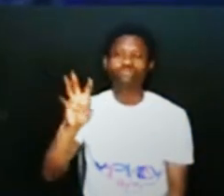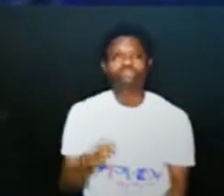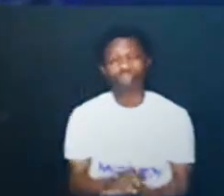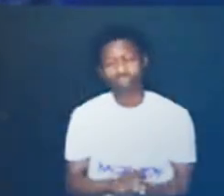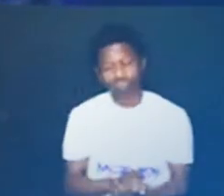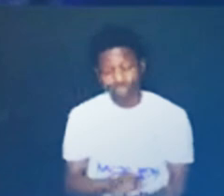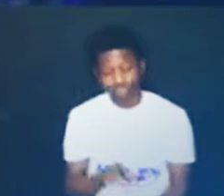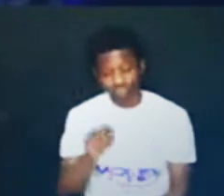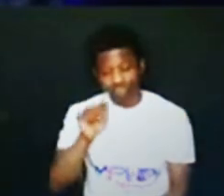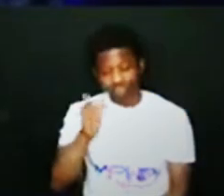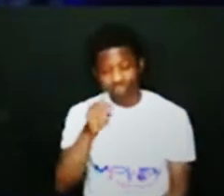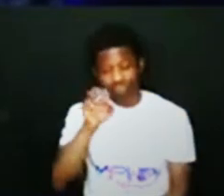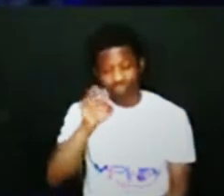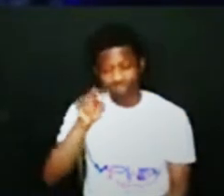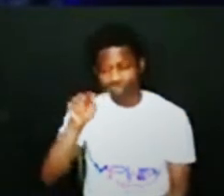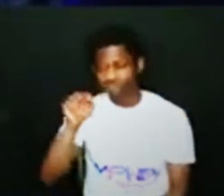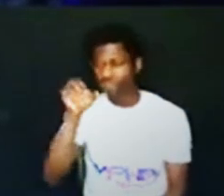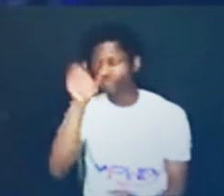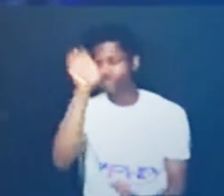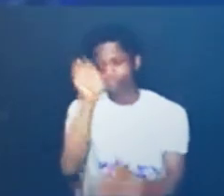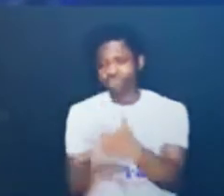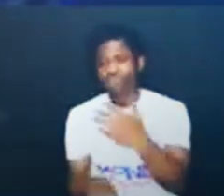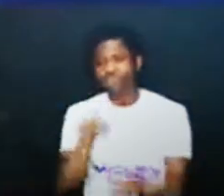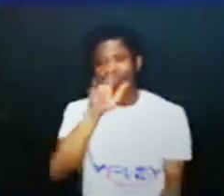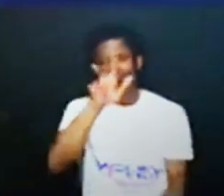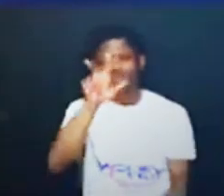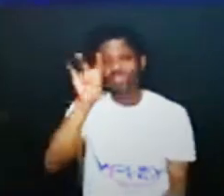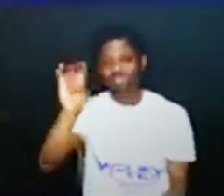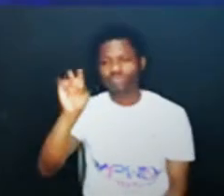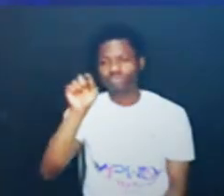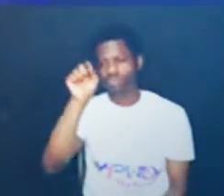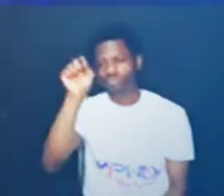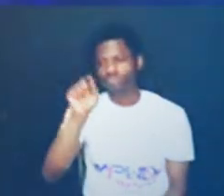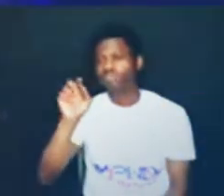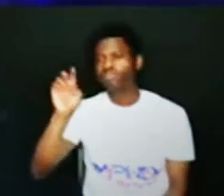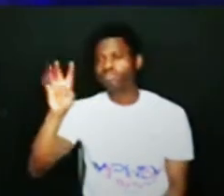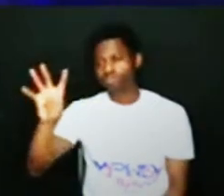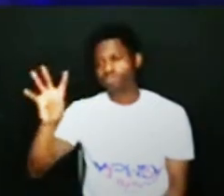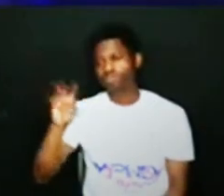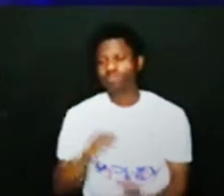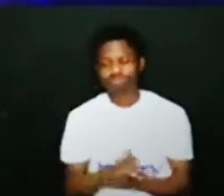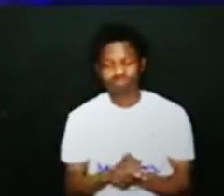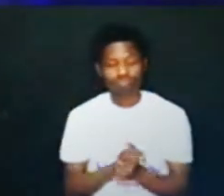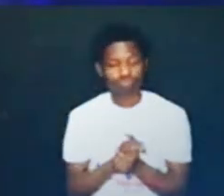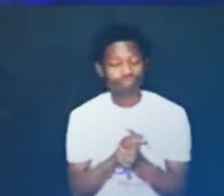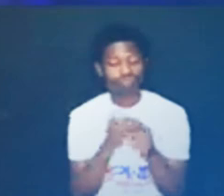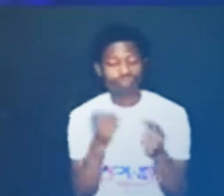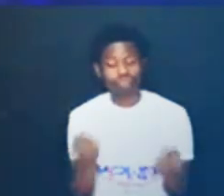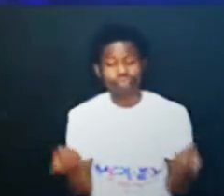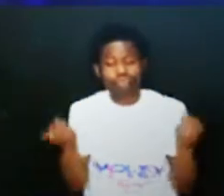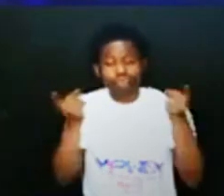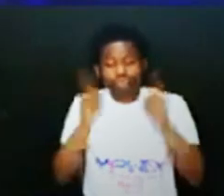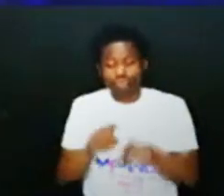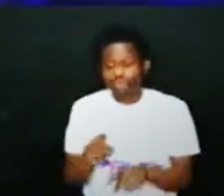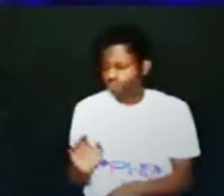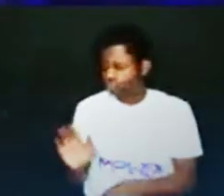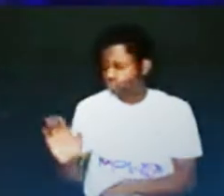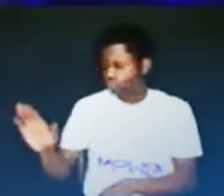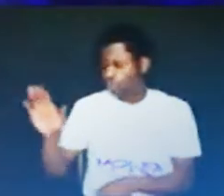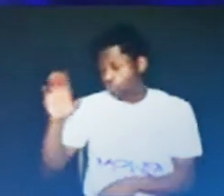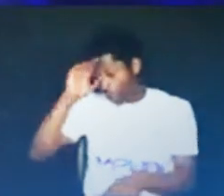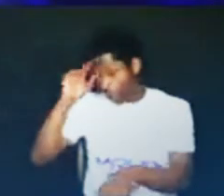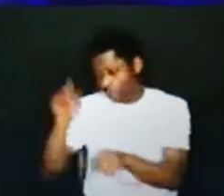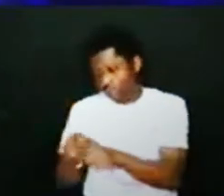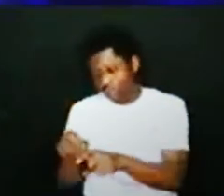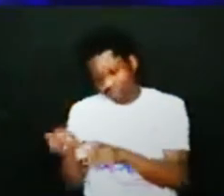4. Genesis 37 verse 4. When his brothers saw that their father loved him more than